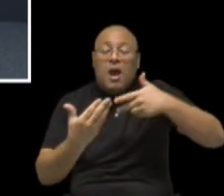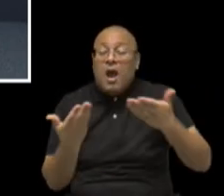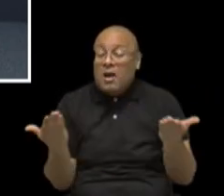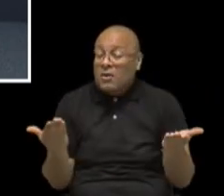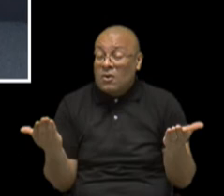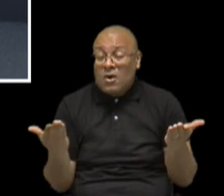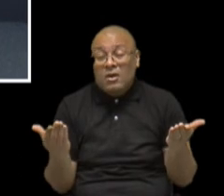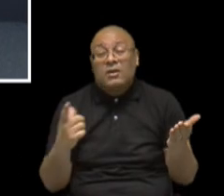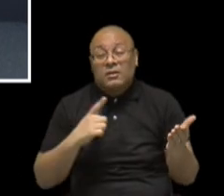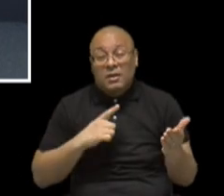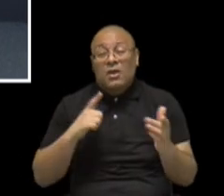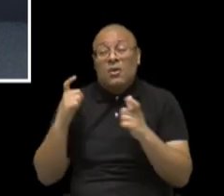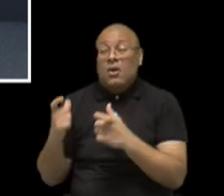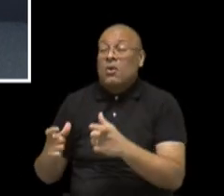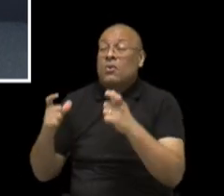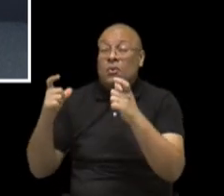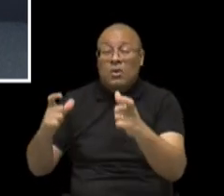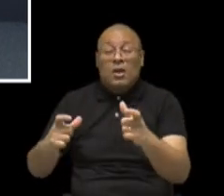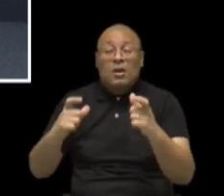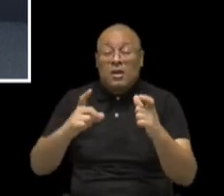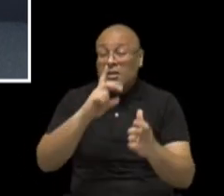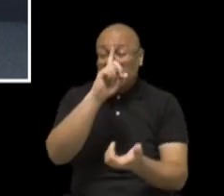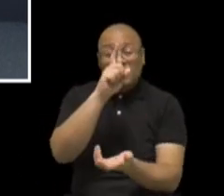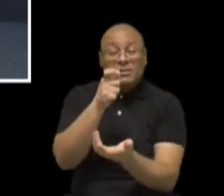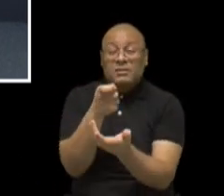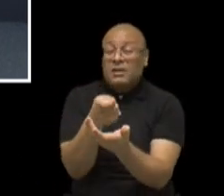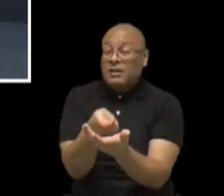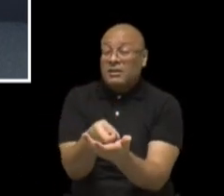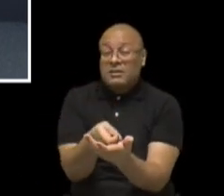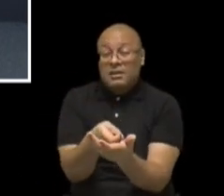in stores. We decided that